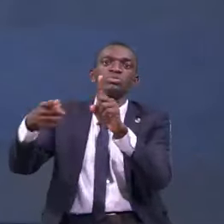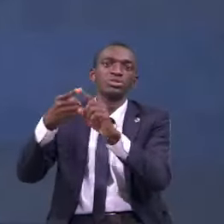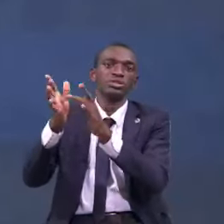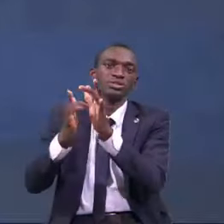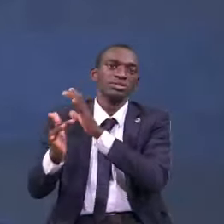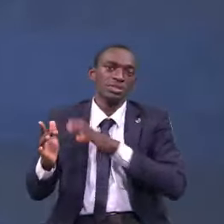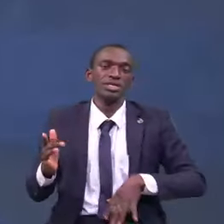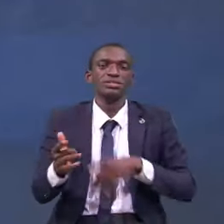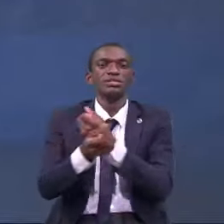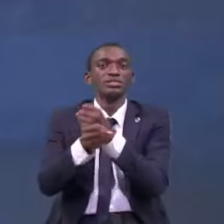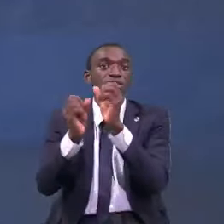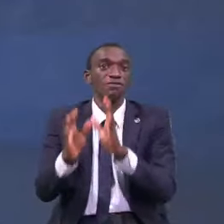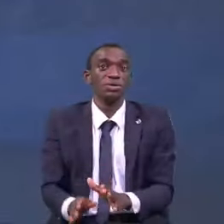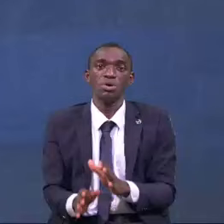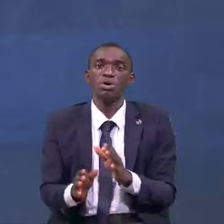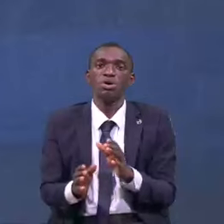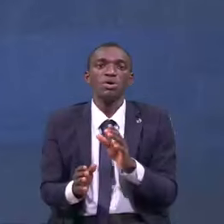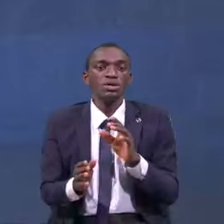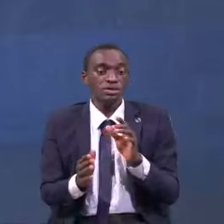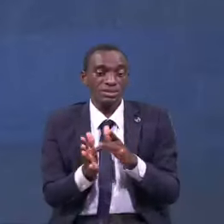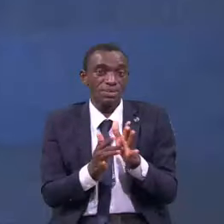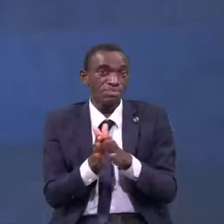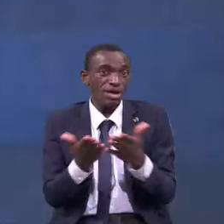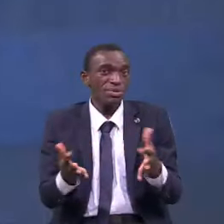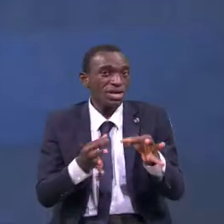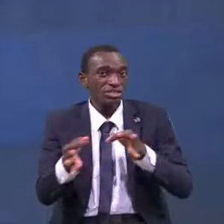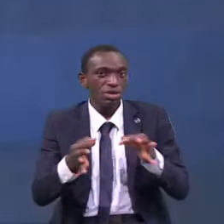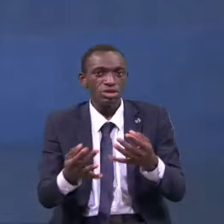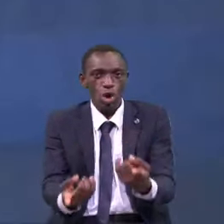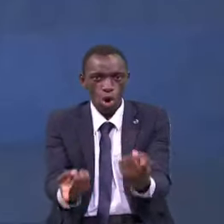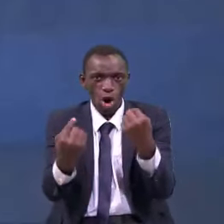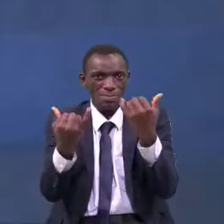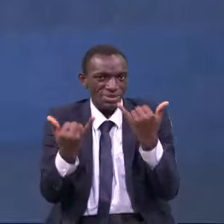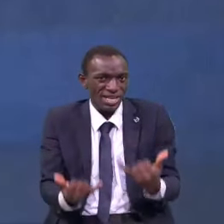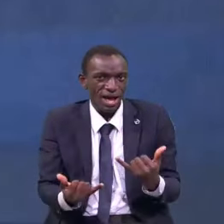Come now and let us reason together, says the Lord.